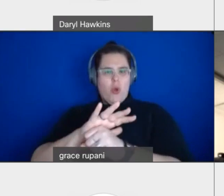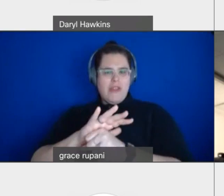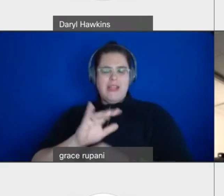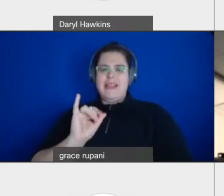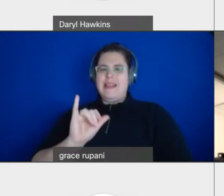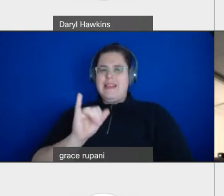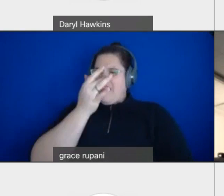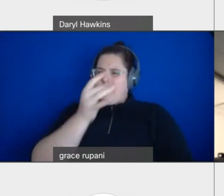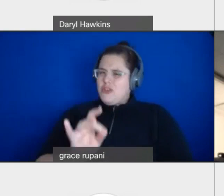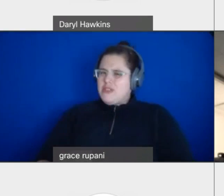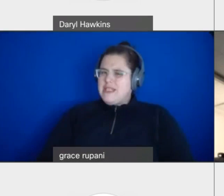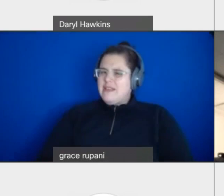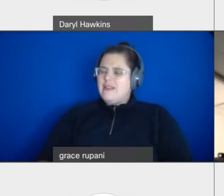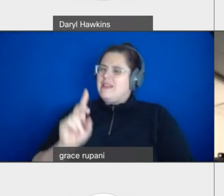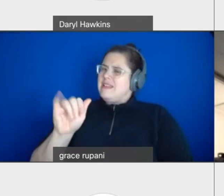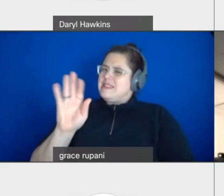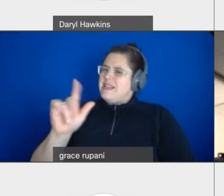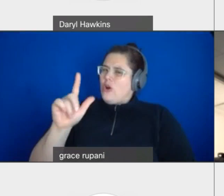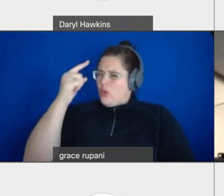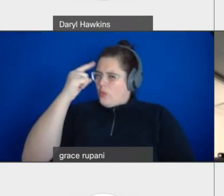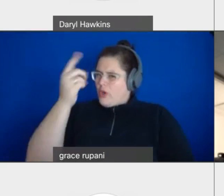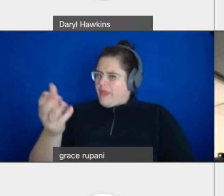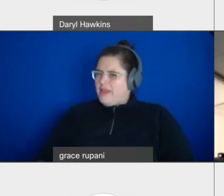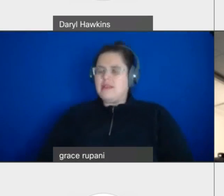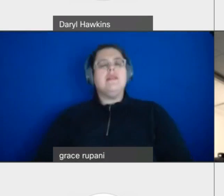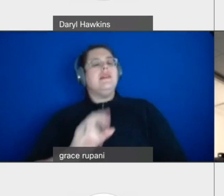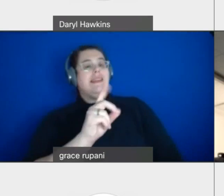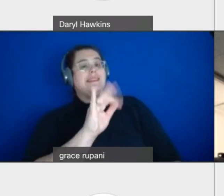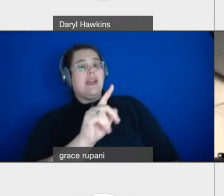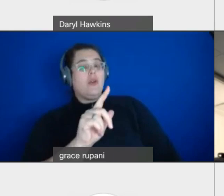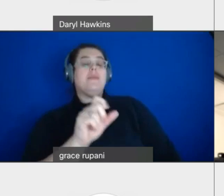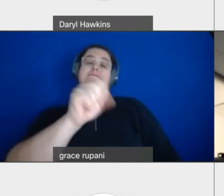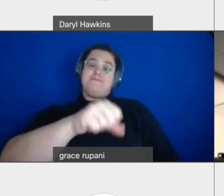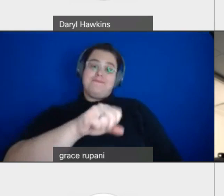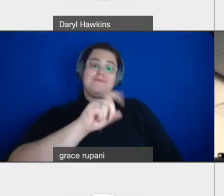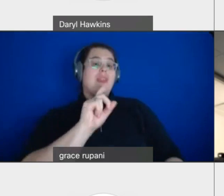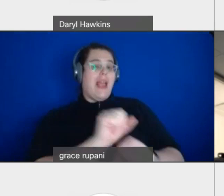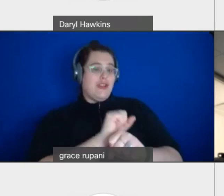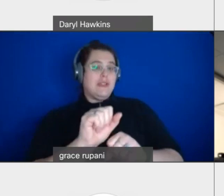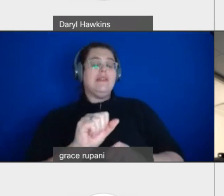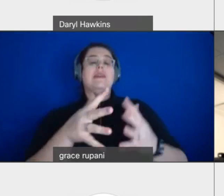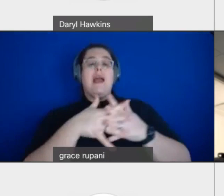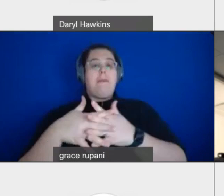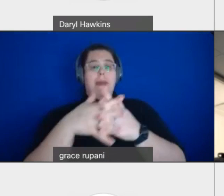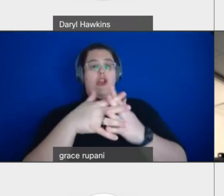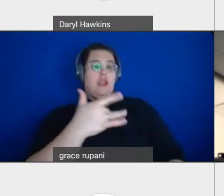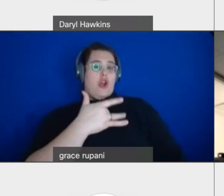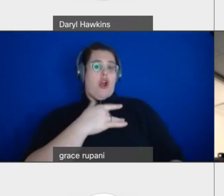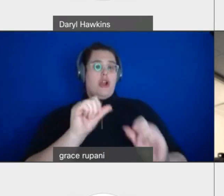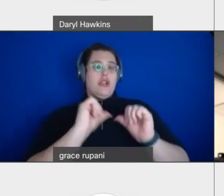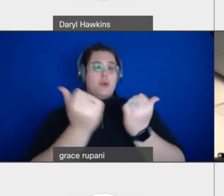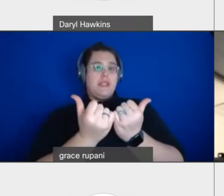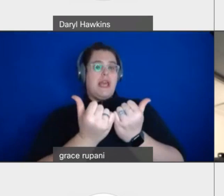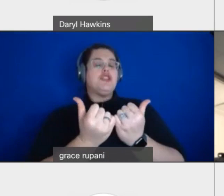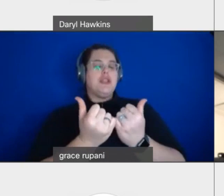to hear your take on that, Daryl. Yeah, so actually, the American Heart Association released